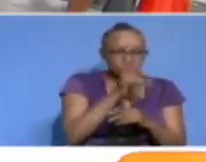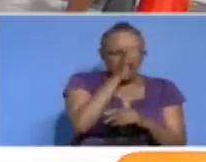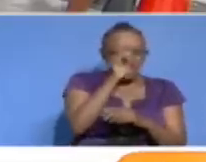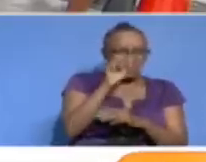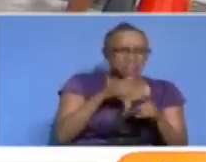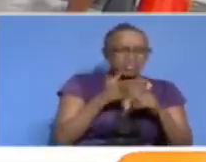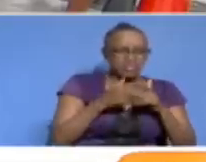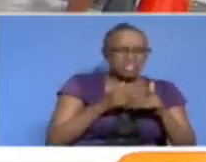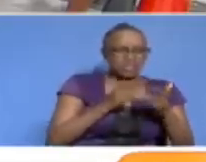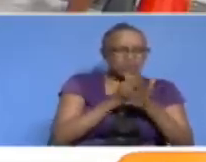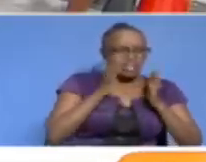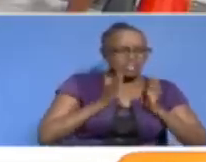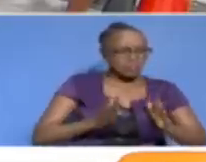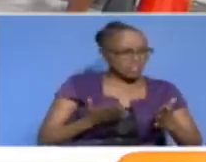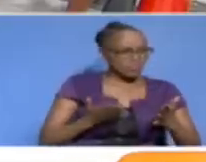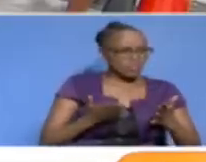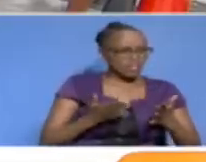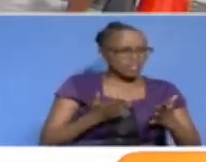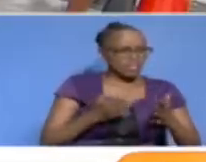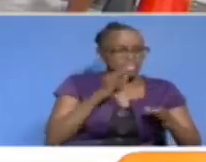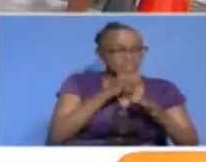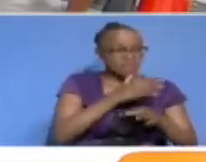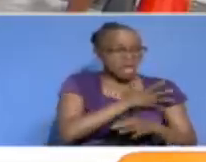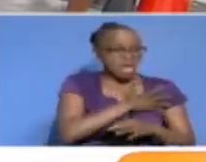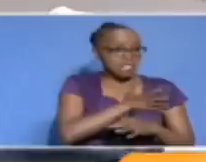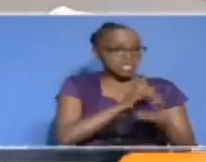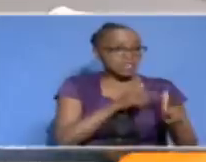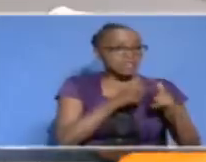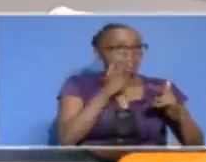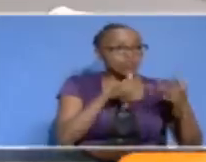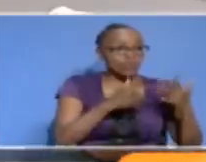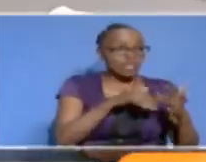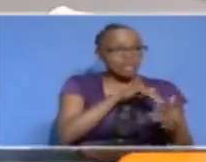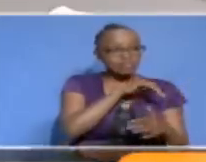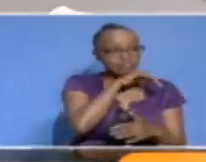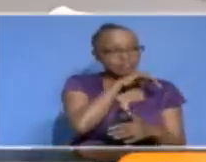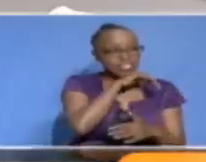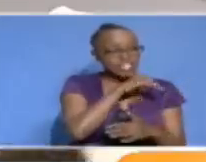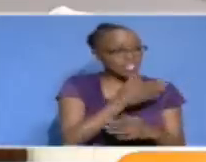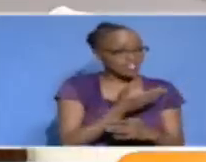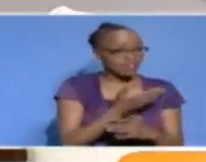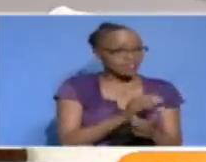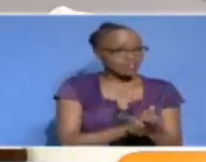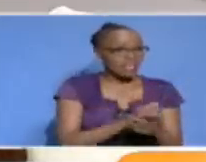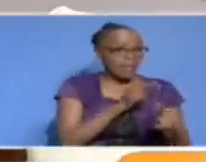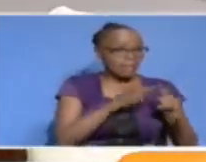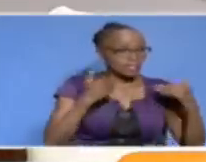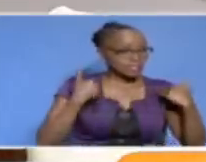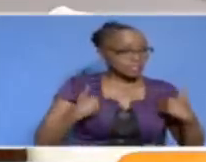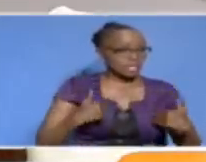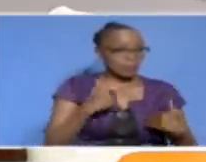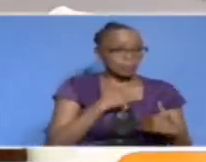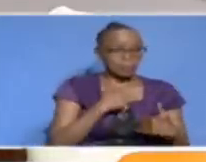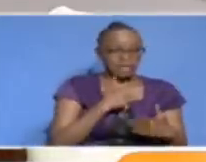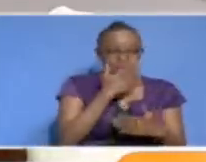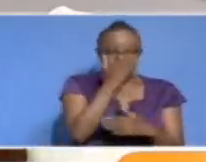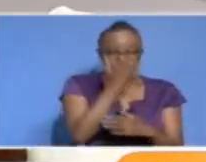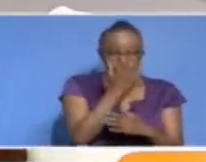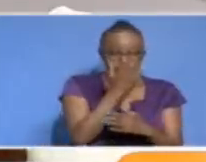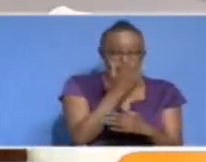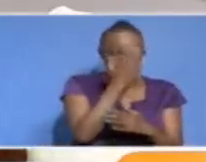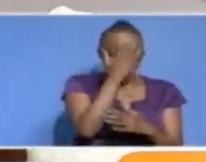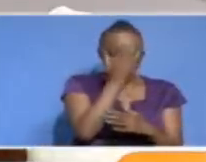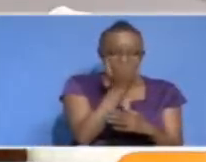genuine person. And if it was NASA said, they'll tell you it's Raila. But to me, because